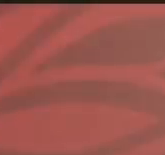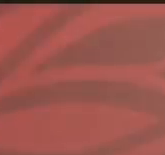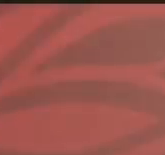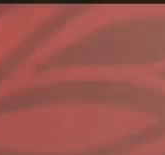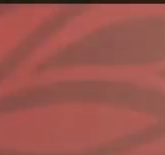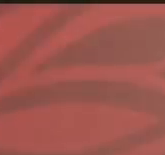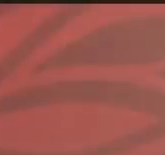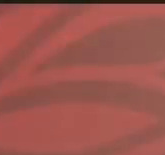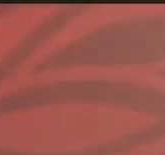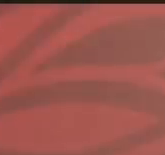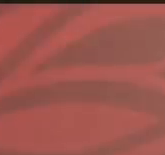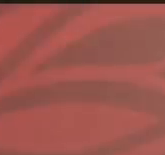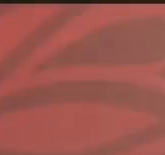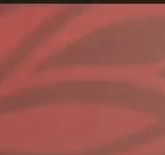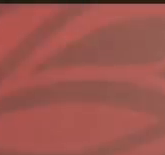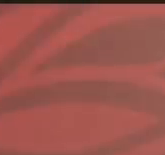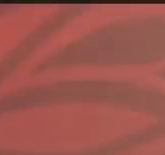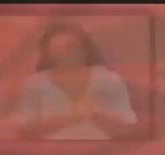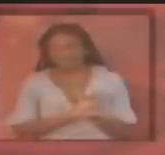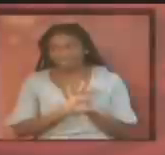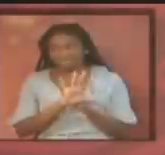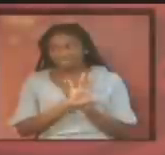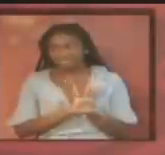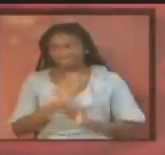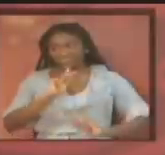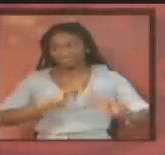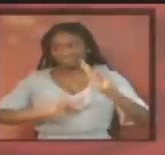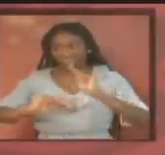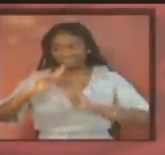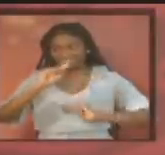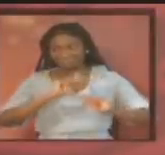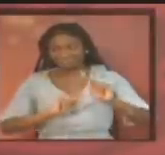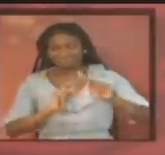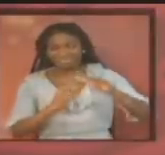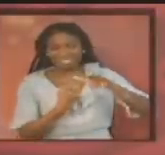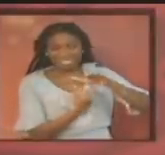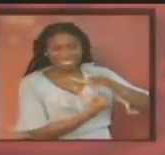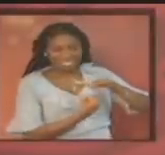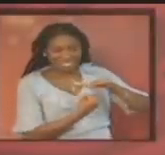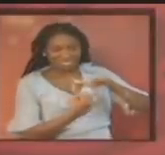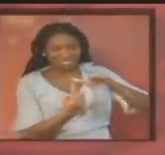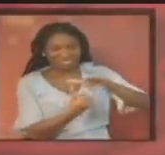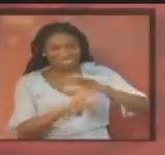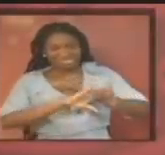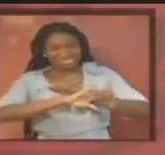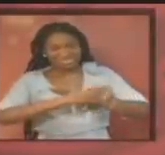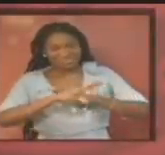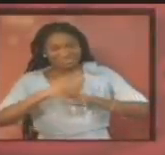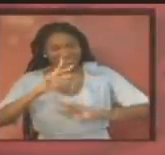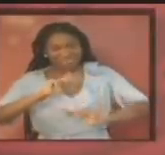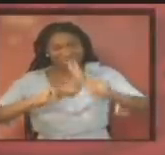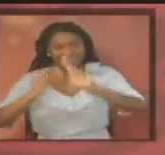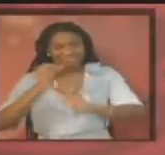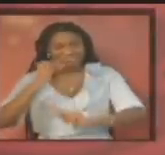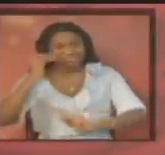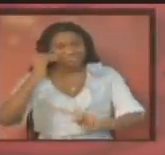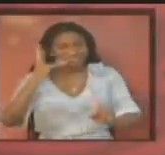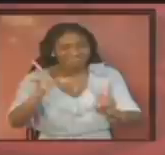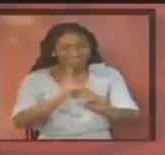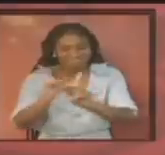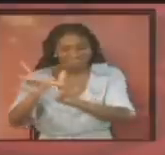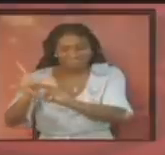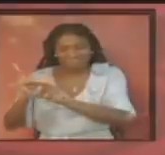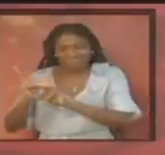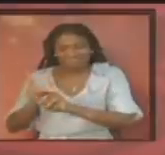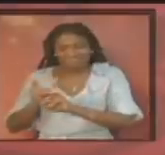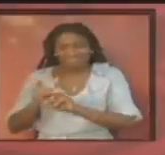prevent multiple rounds of self-isolation for members within a household. Because I'm sure some of you would have experienced, you've been home for